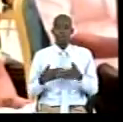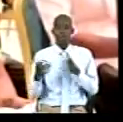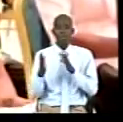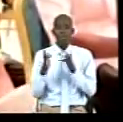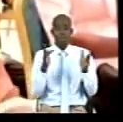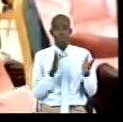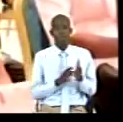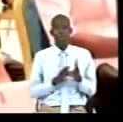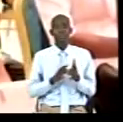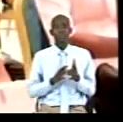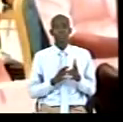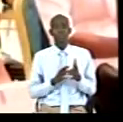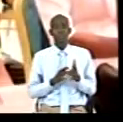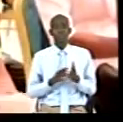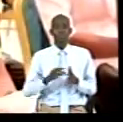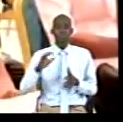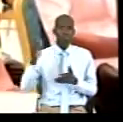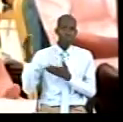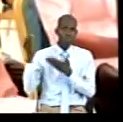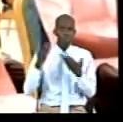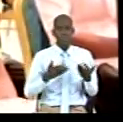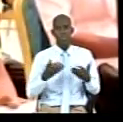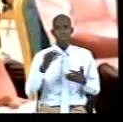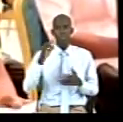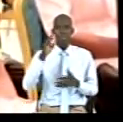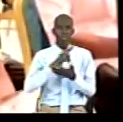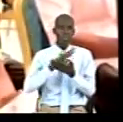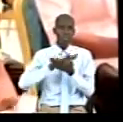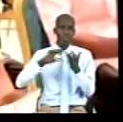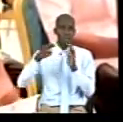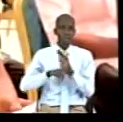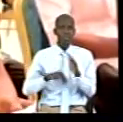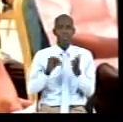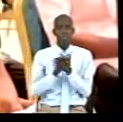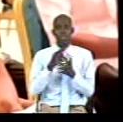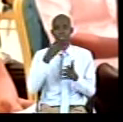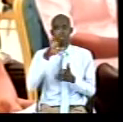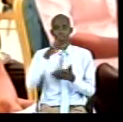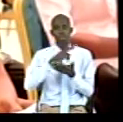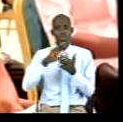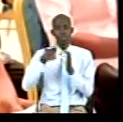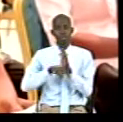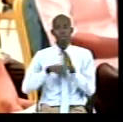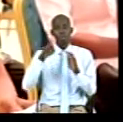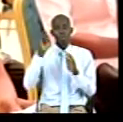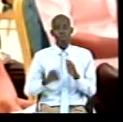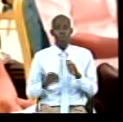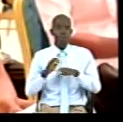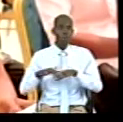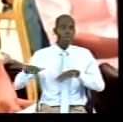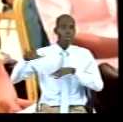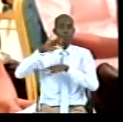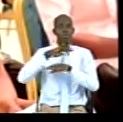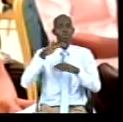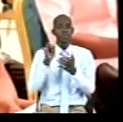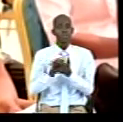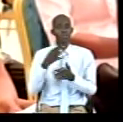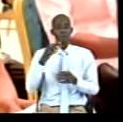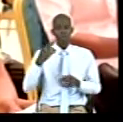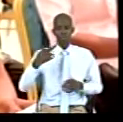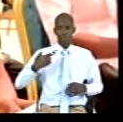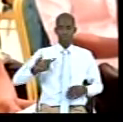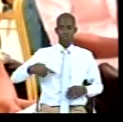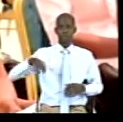preached, righteousness, that except your righteousness shall exceed the righteousness of scribes and the Pharisees, shall in no